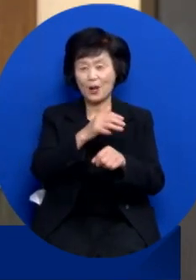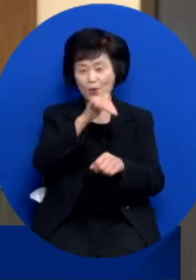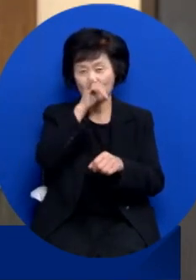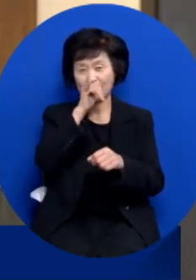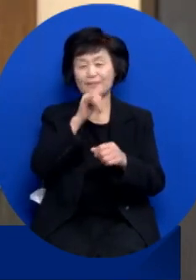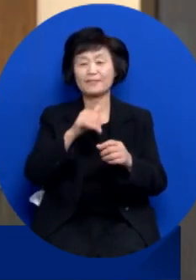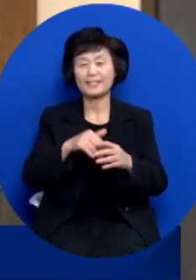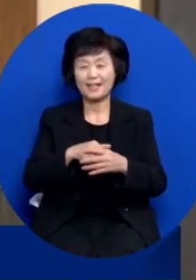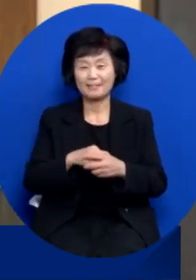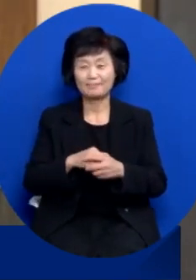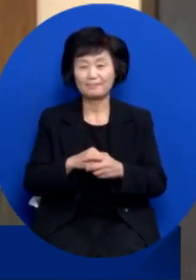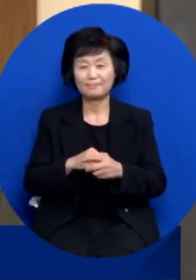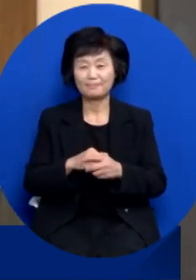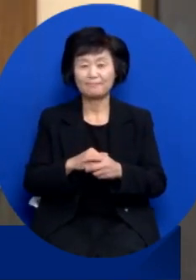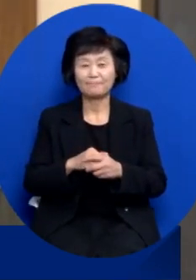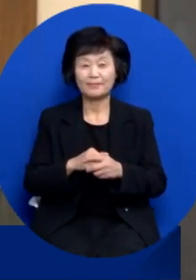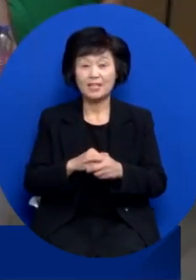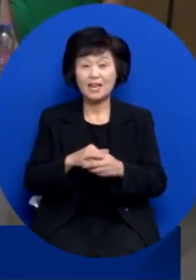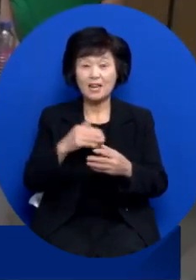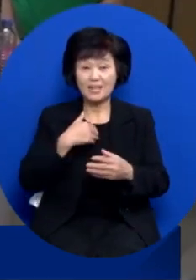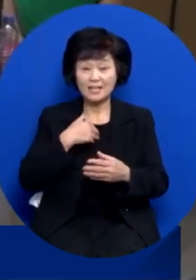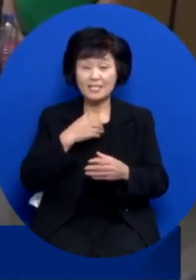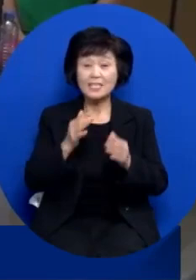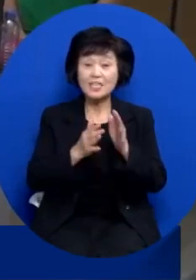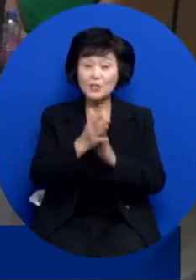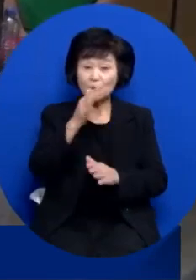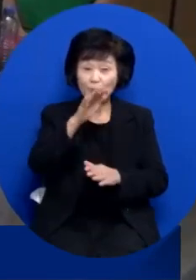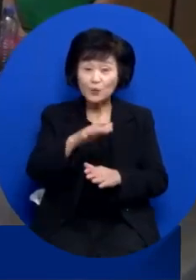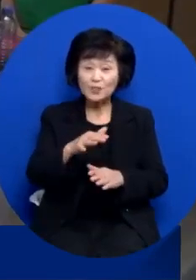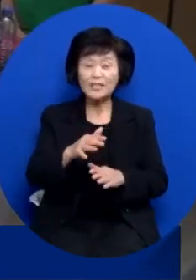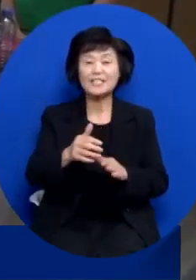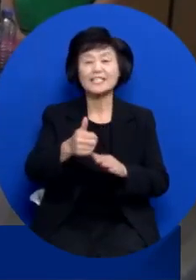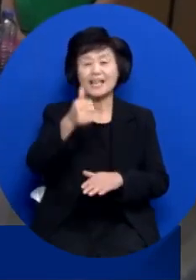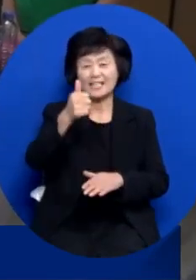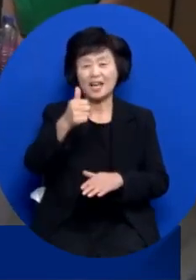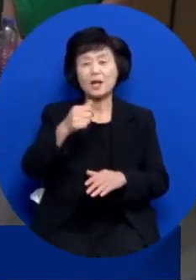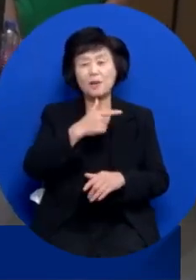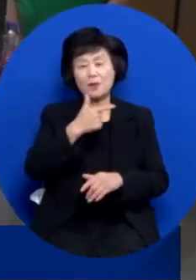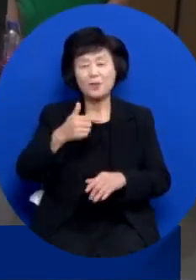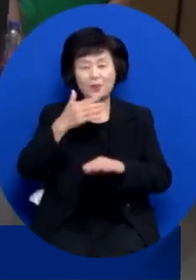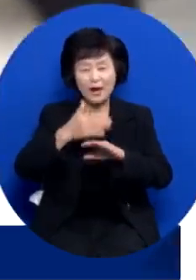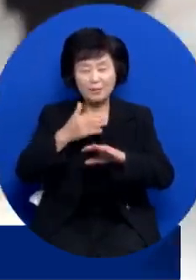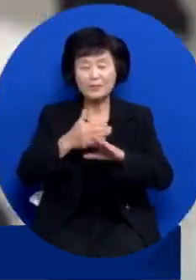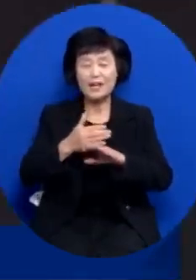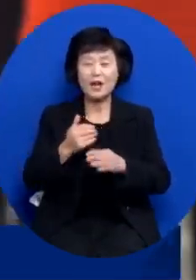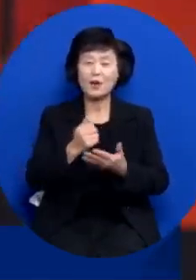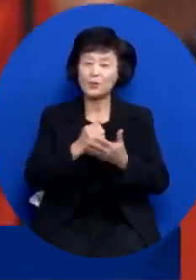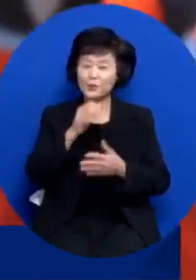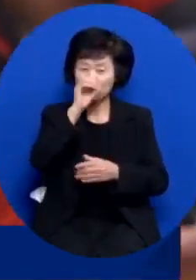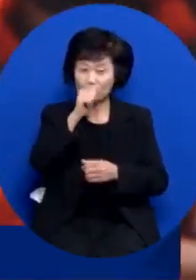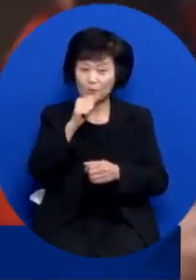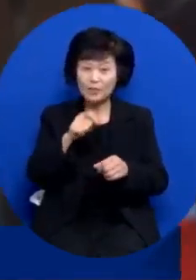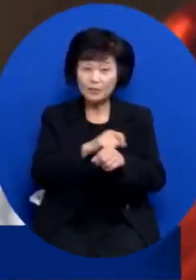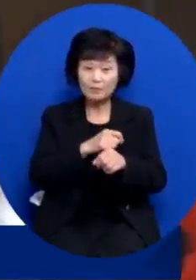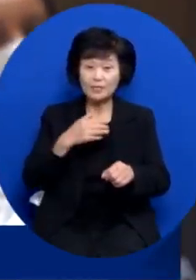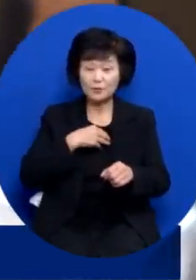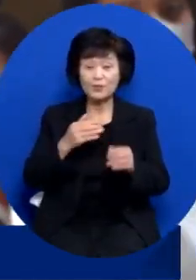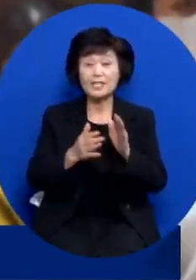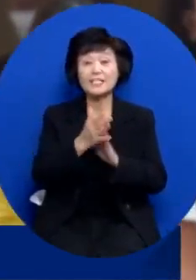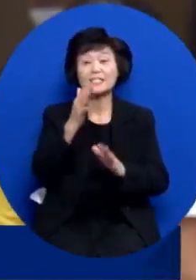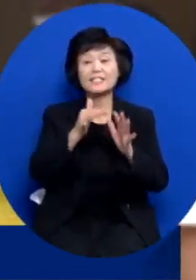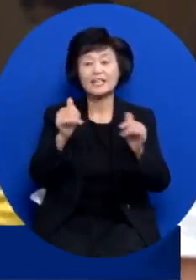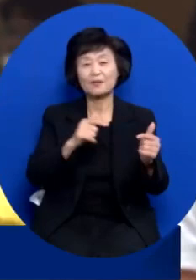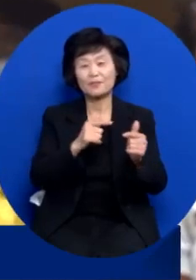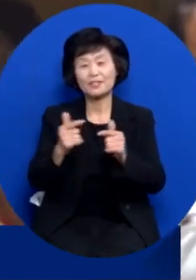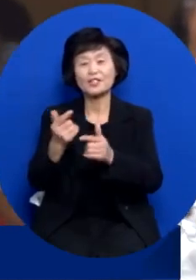every day. So we're very, very thankful and lucky as a city, especially for people like you that continue to